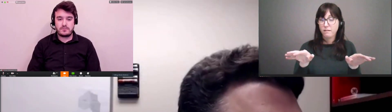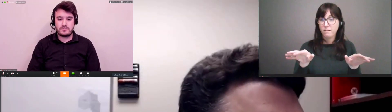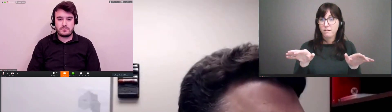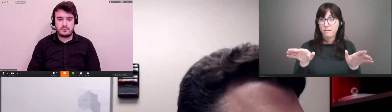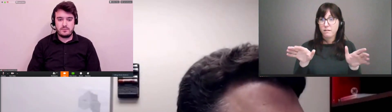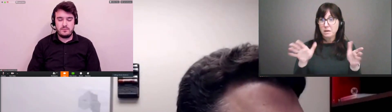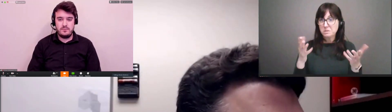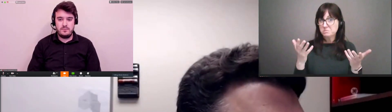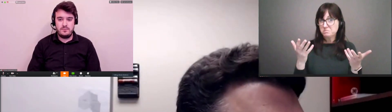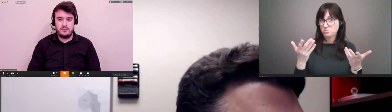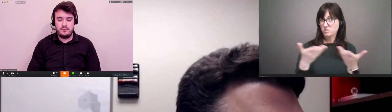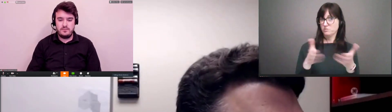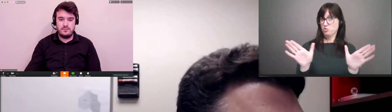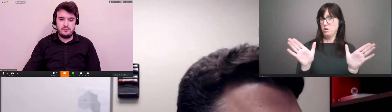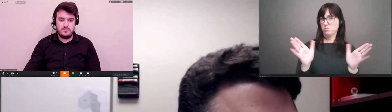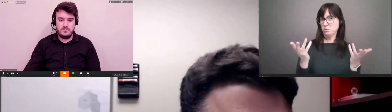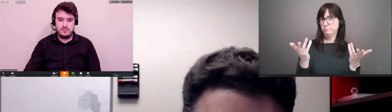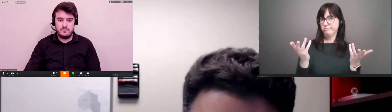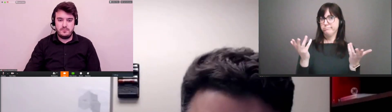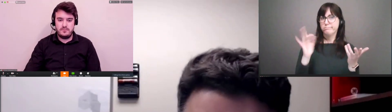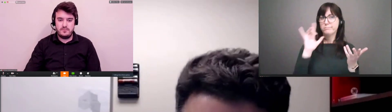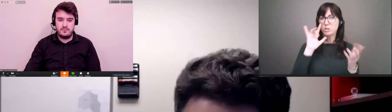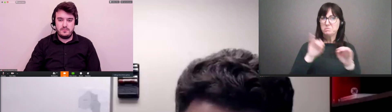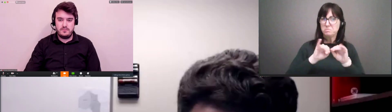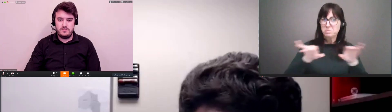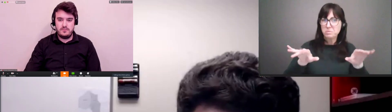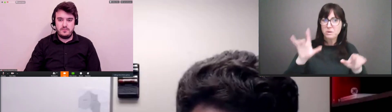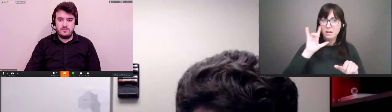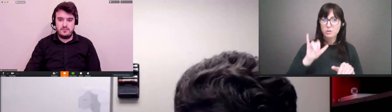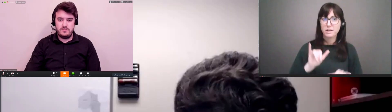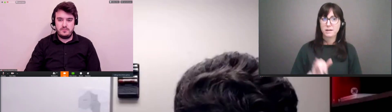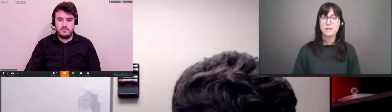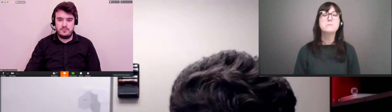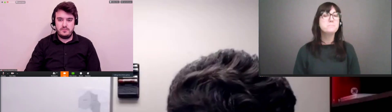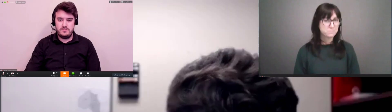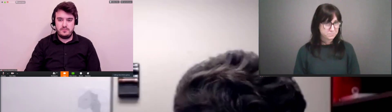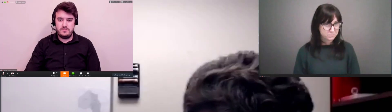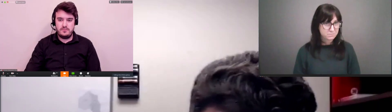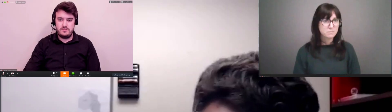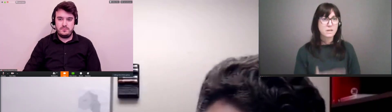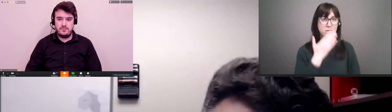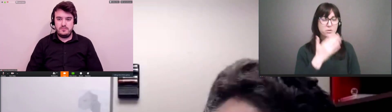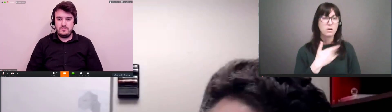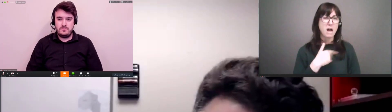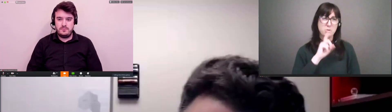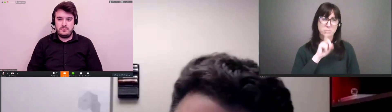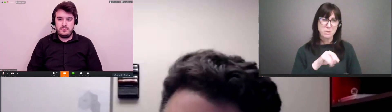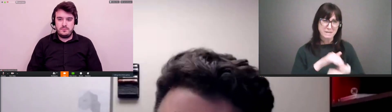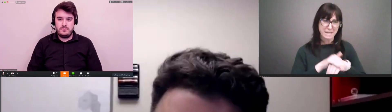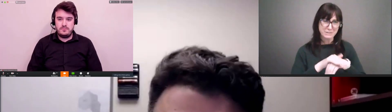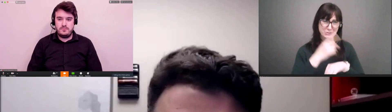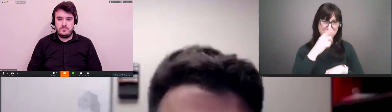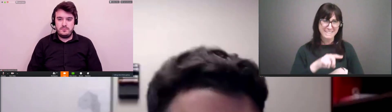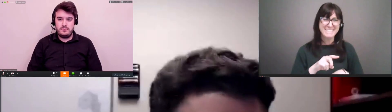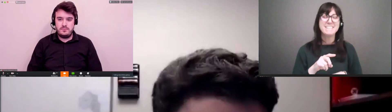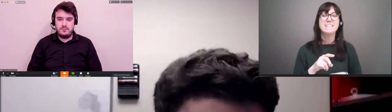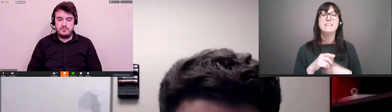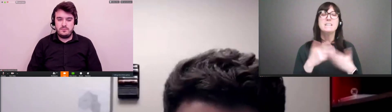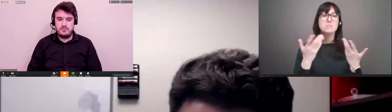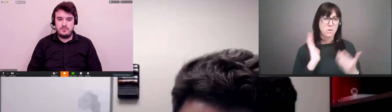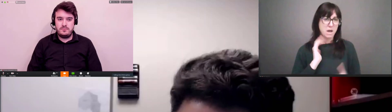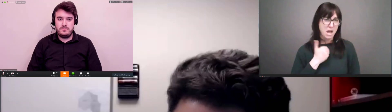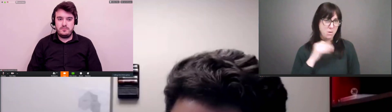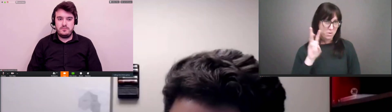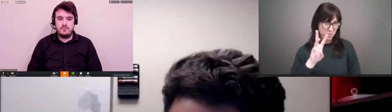just the general profile of the outbreaks. Right. Yeah. No, thank you. And my apologies for responding in English. Yeah. So on our